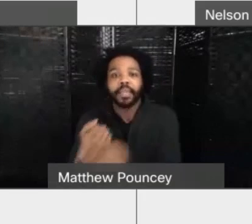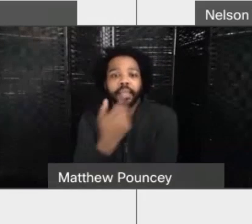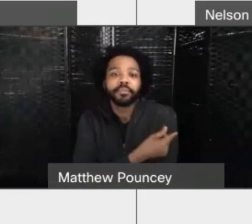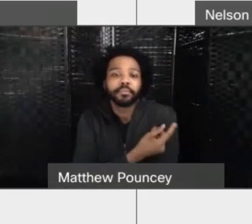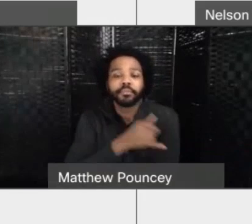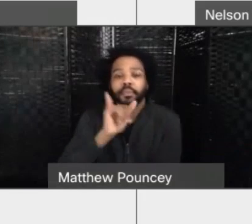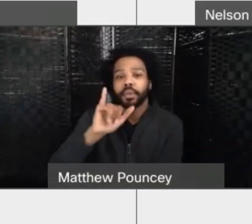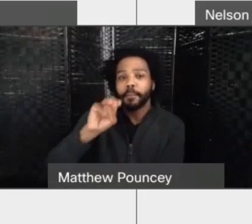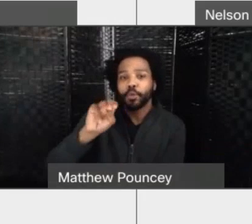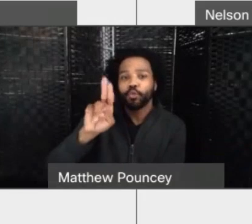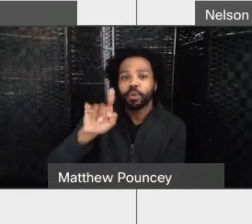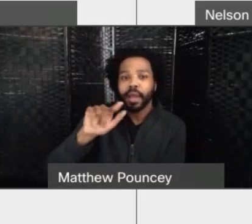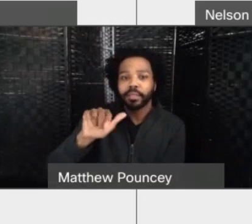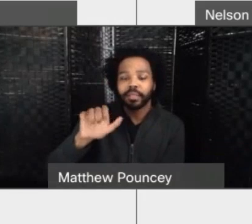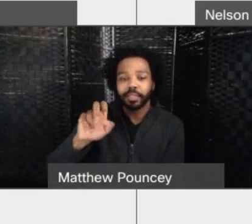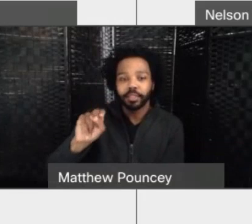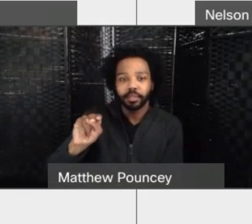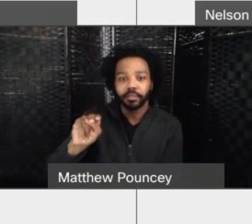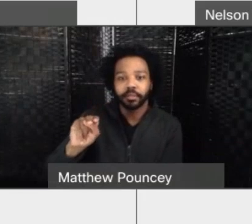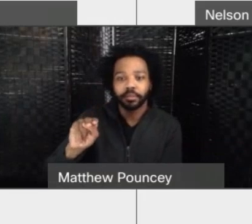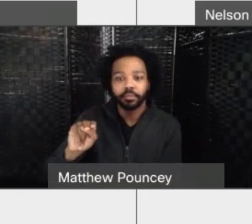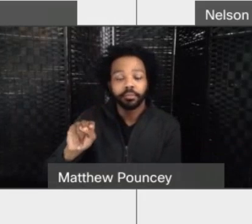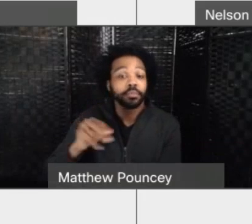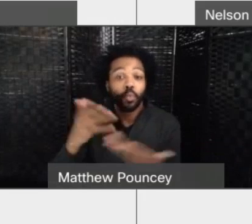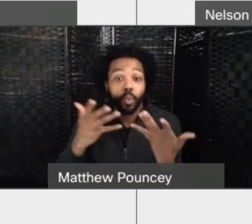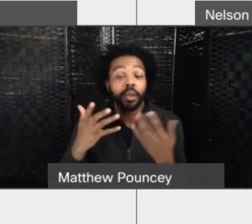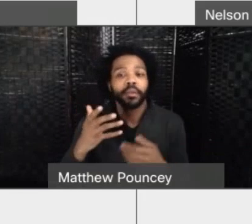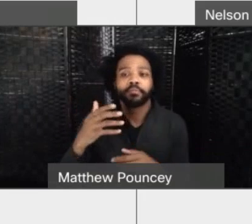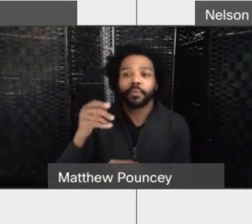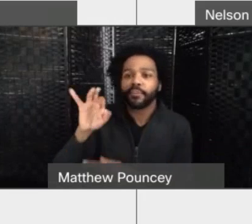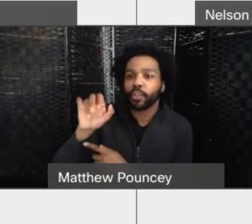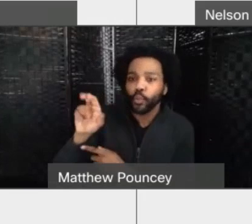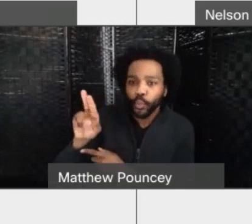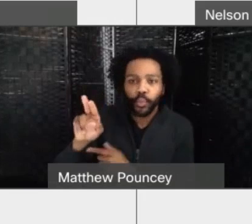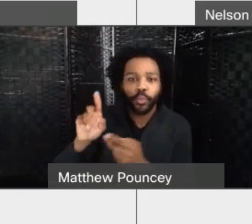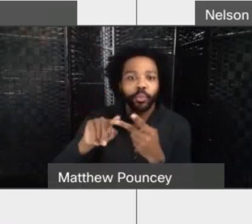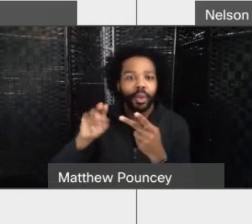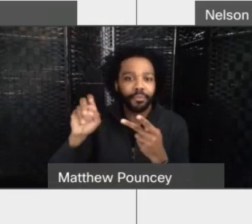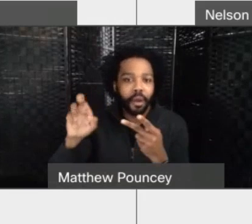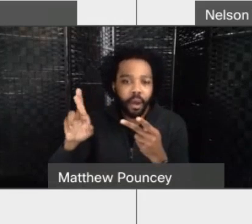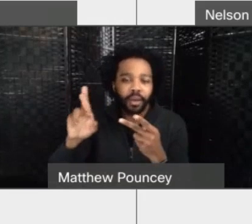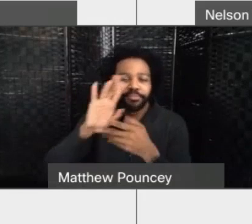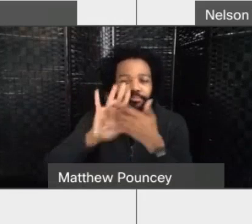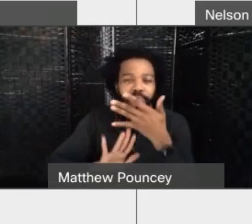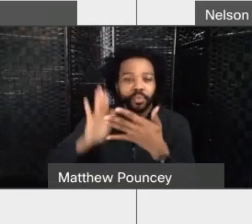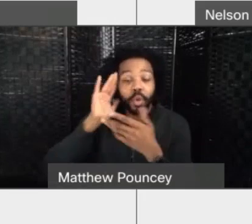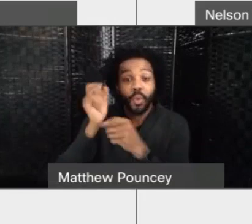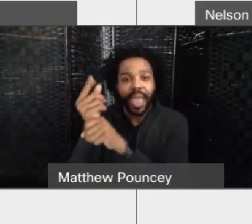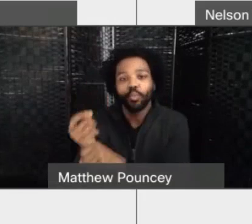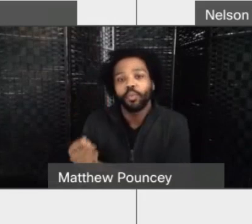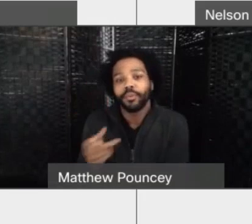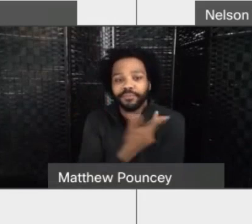be the vaccinations, the flu, MMR, and other annual vaccines. And we intend